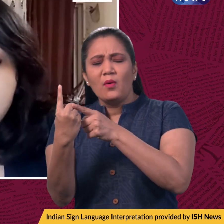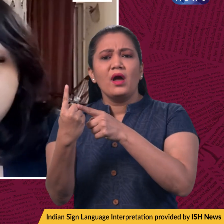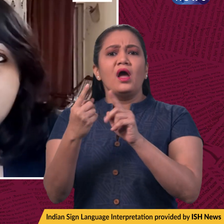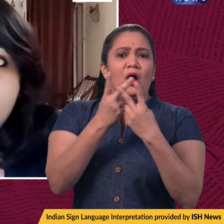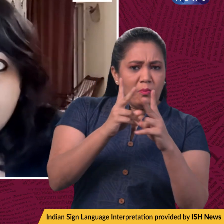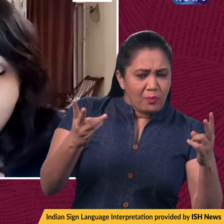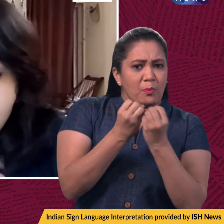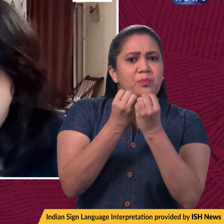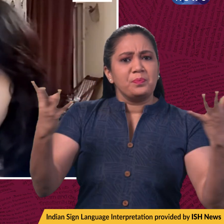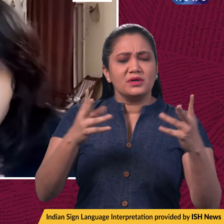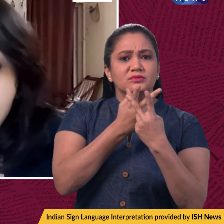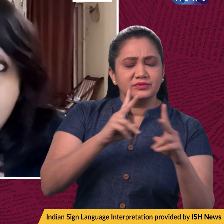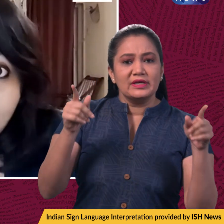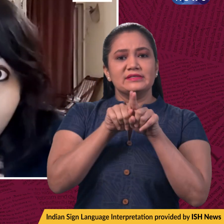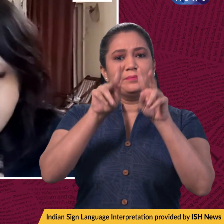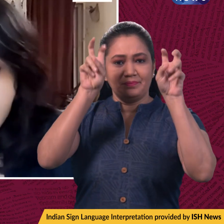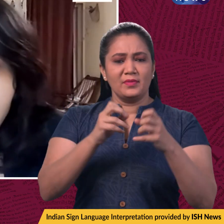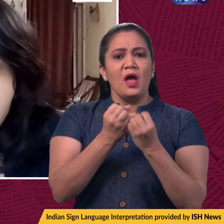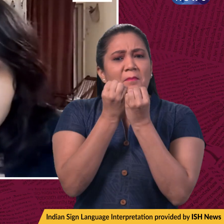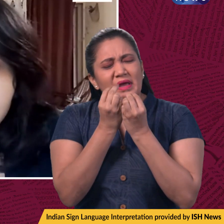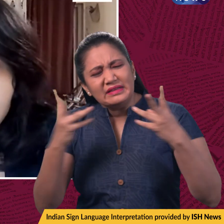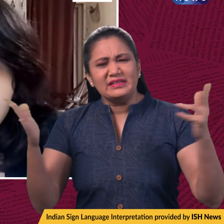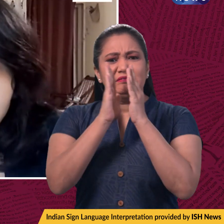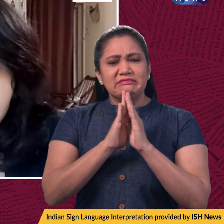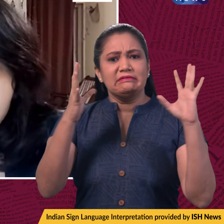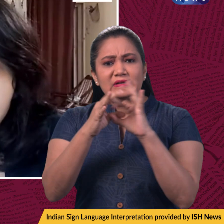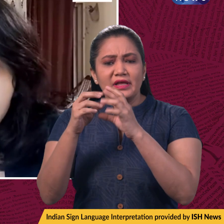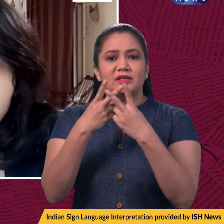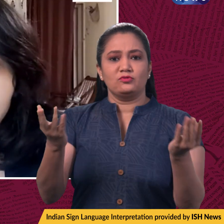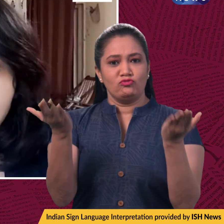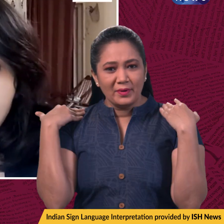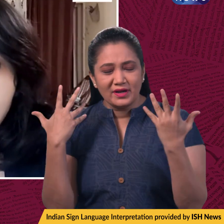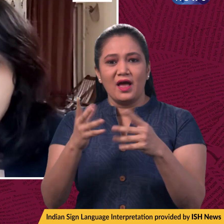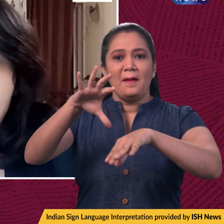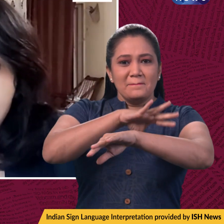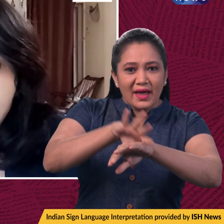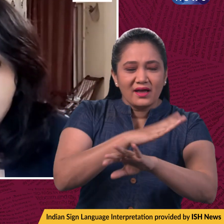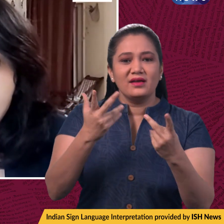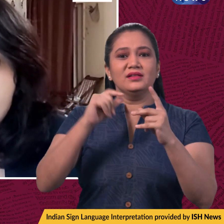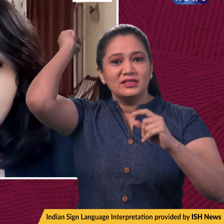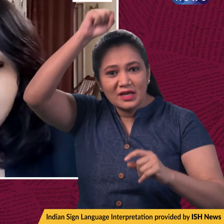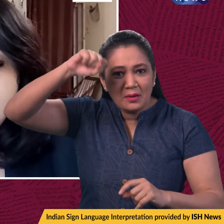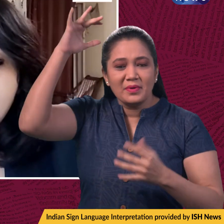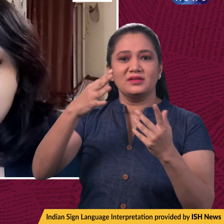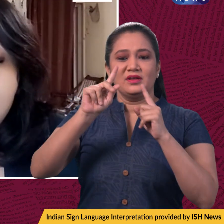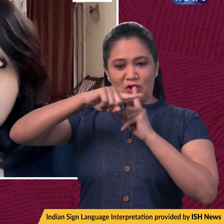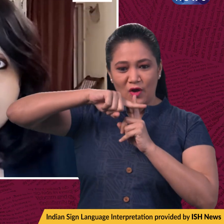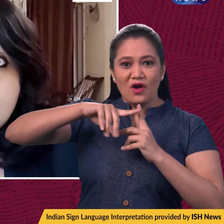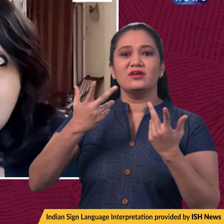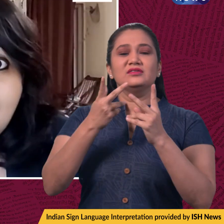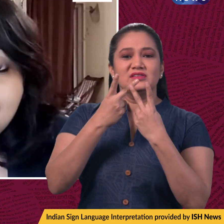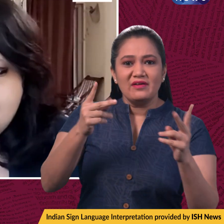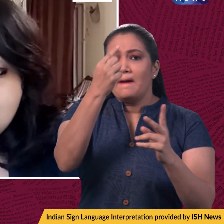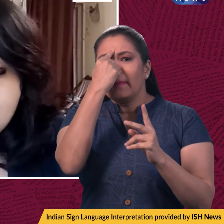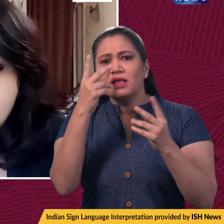out when there were, and I quote, hundreds of religious symbols from dupattas, bangles, turbans,